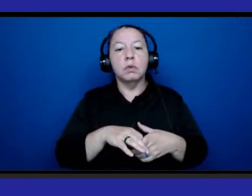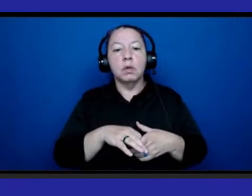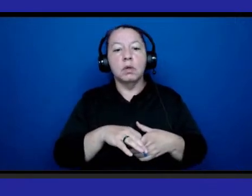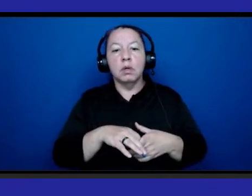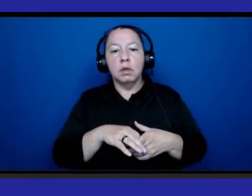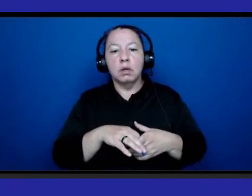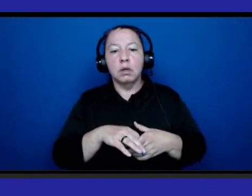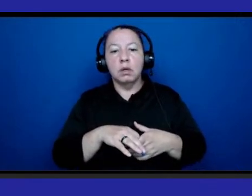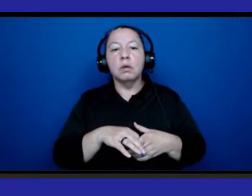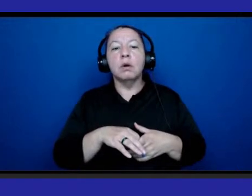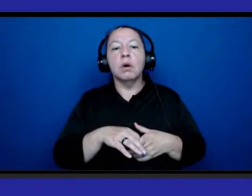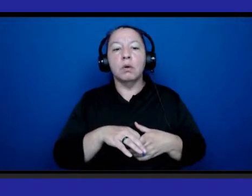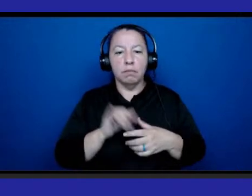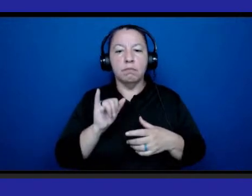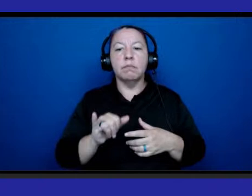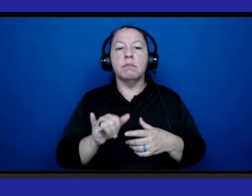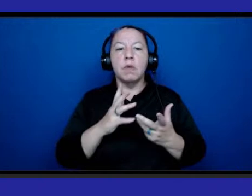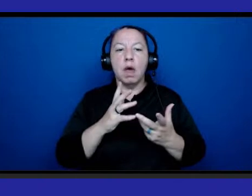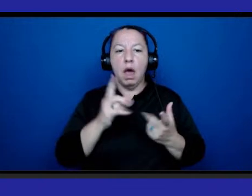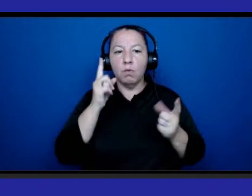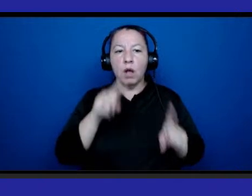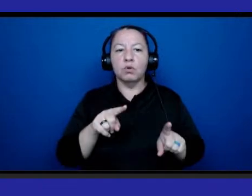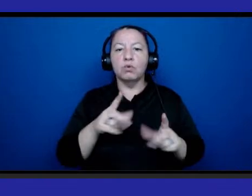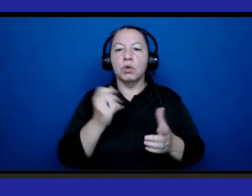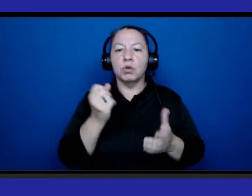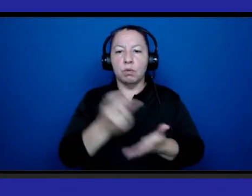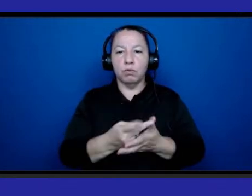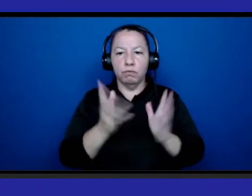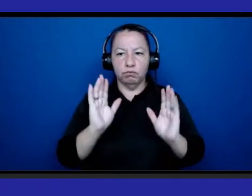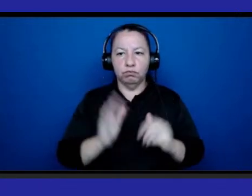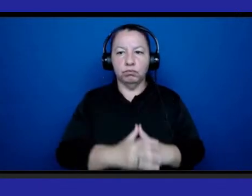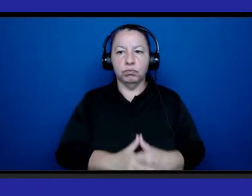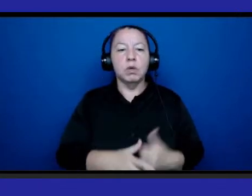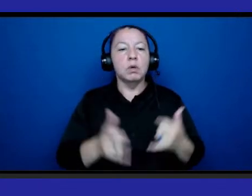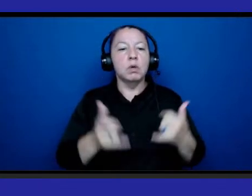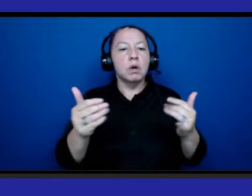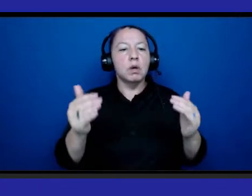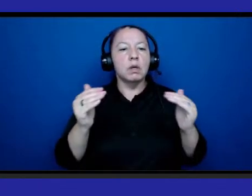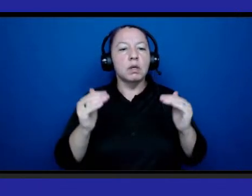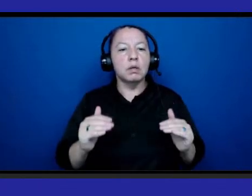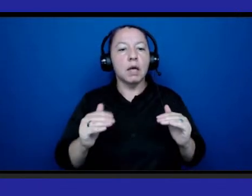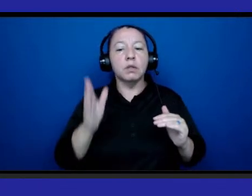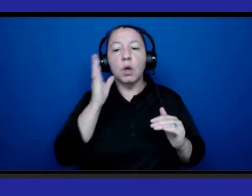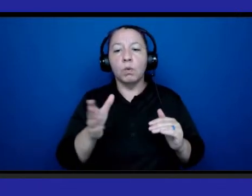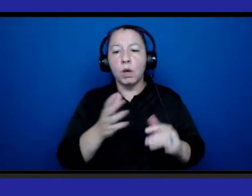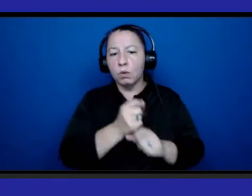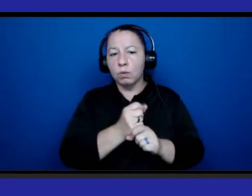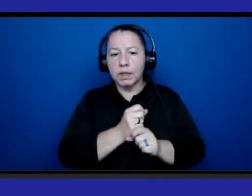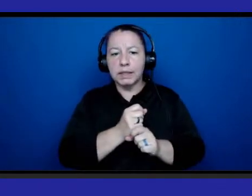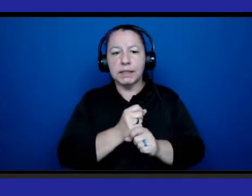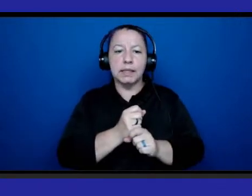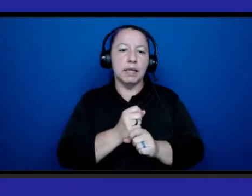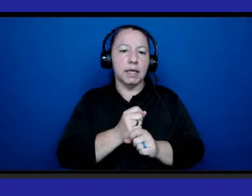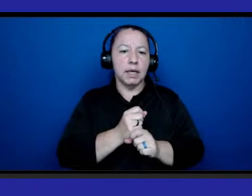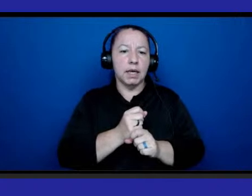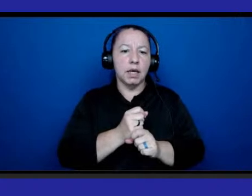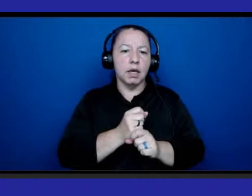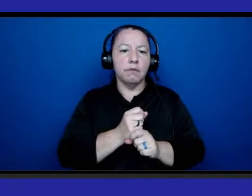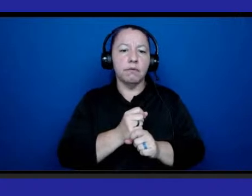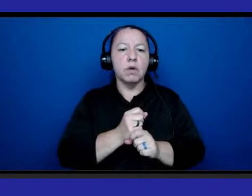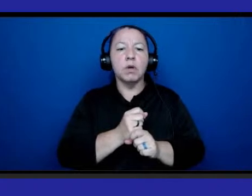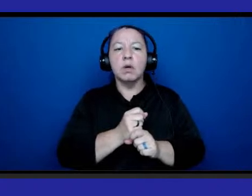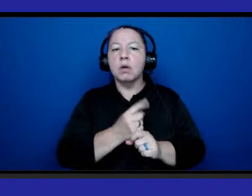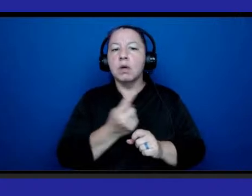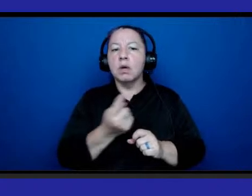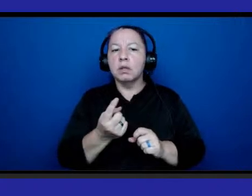The resolution is approved. Thank you. Next, we are going to receive in a written format the diversity